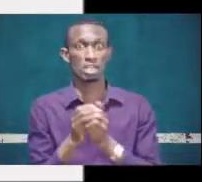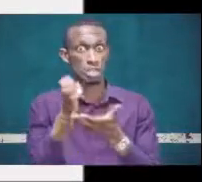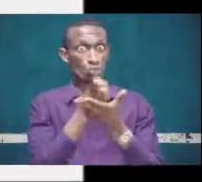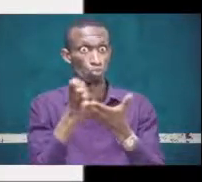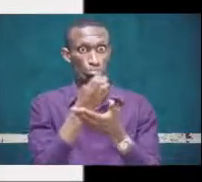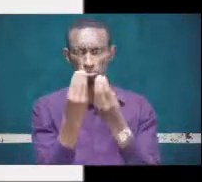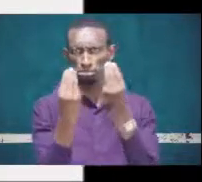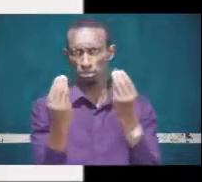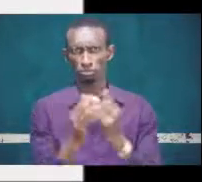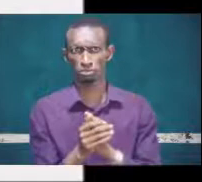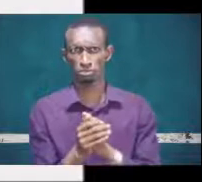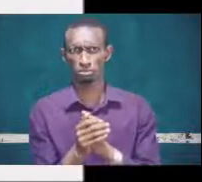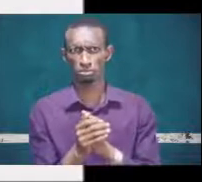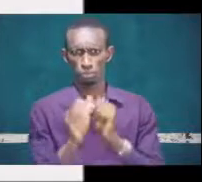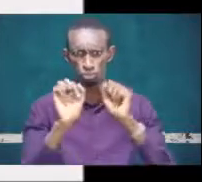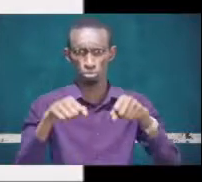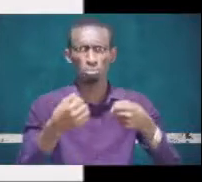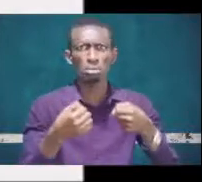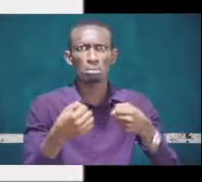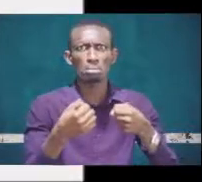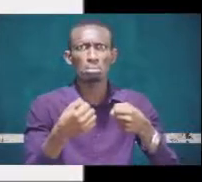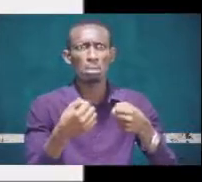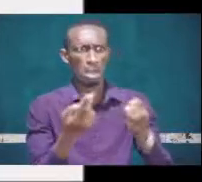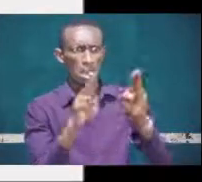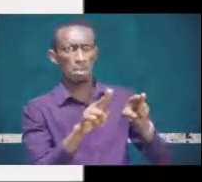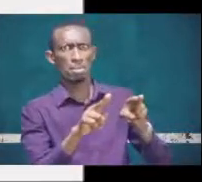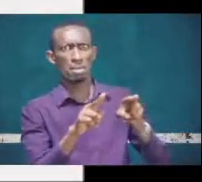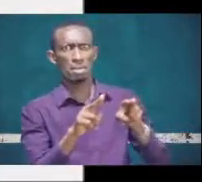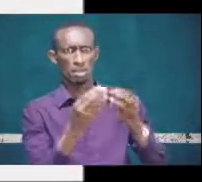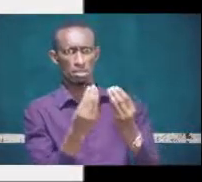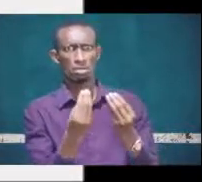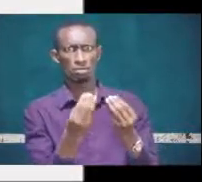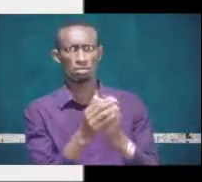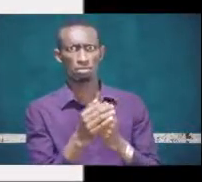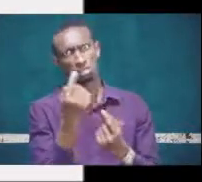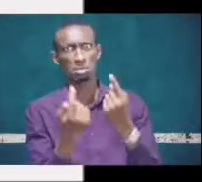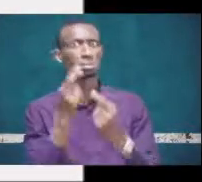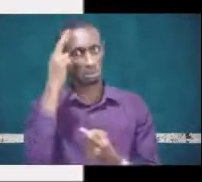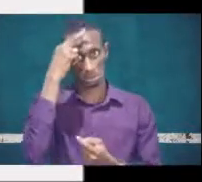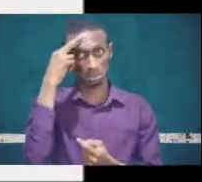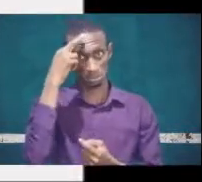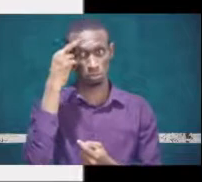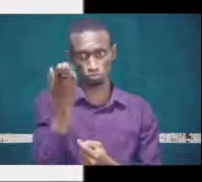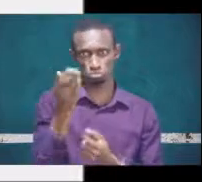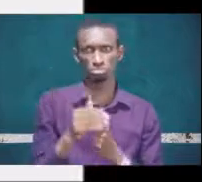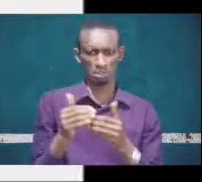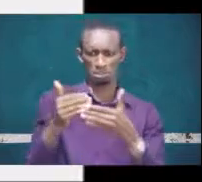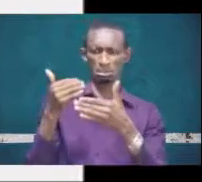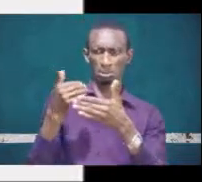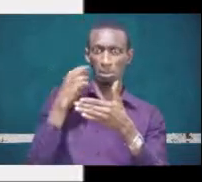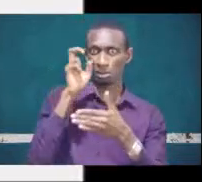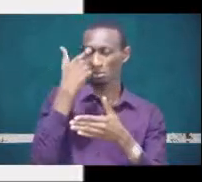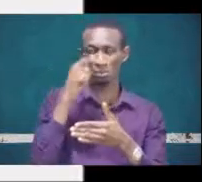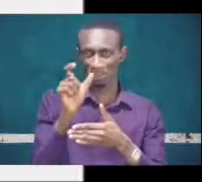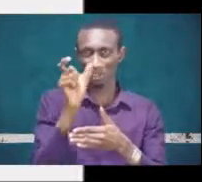It doesn't happen by the way, as we said, there are some reasons behind the slope of